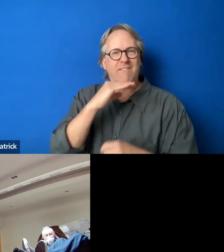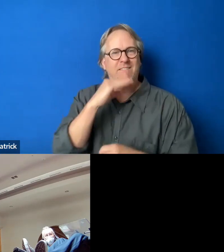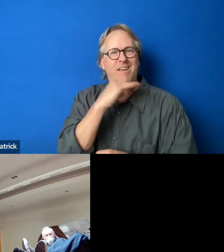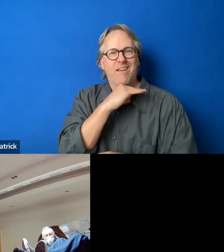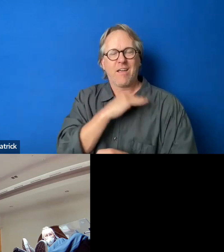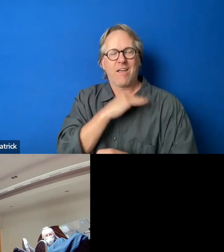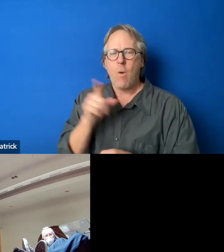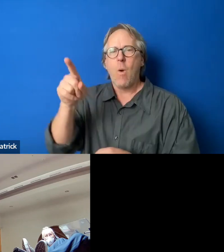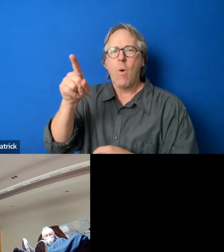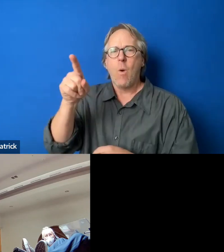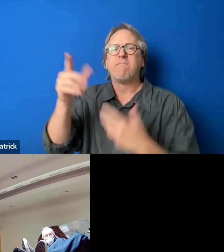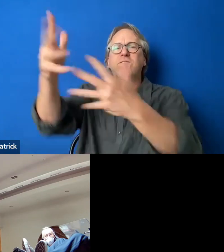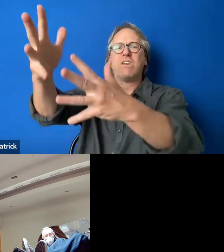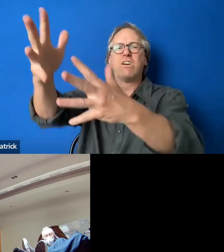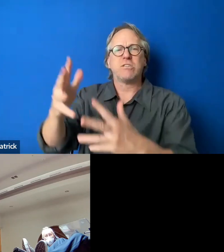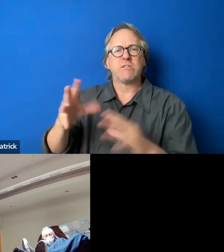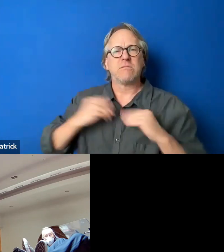over it.